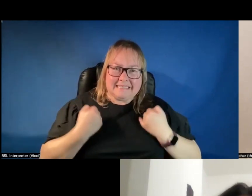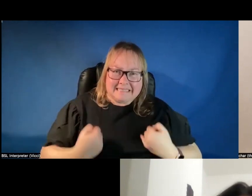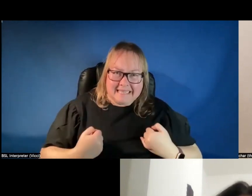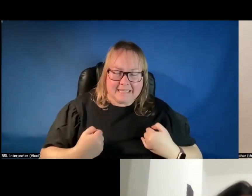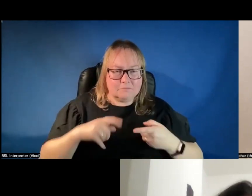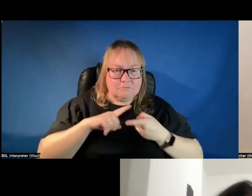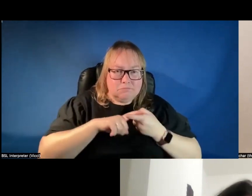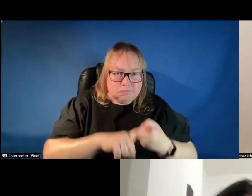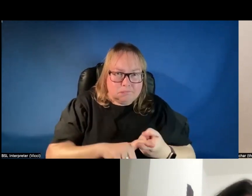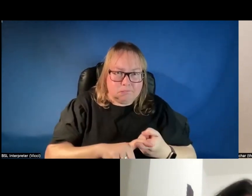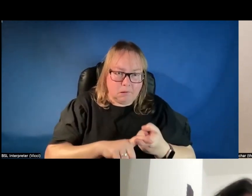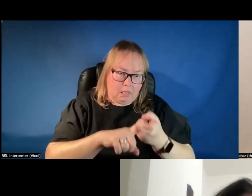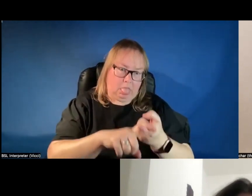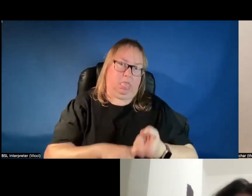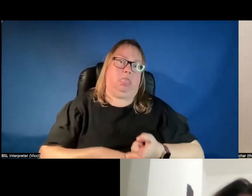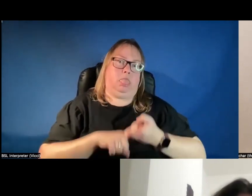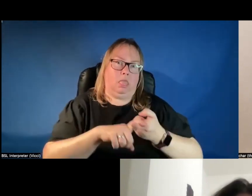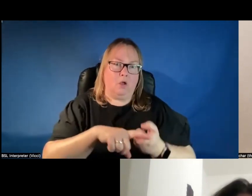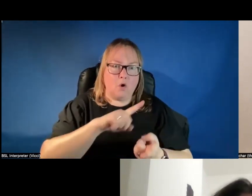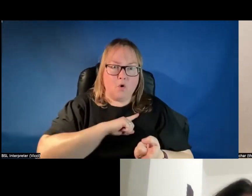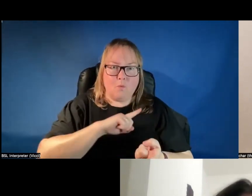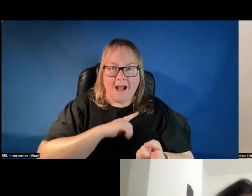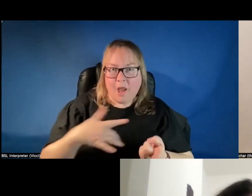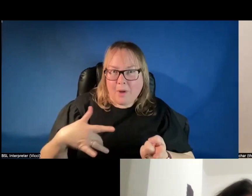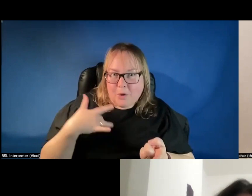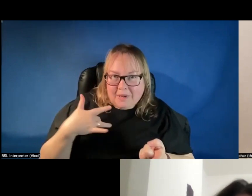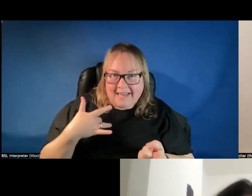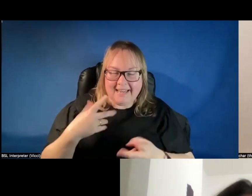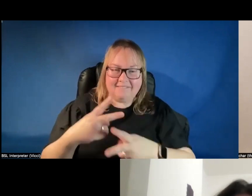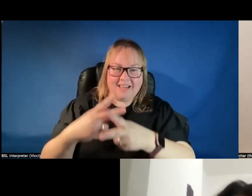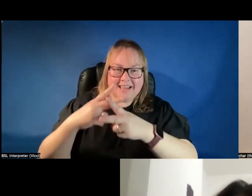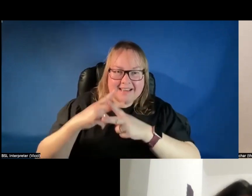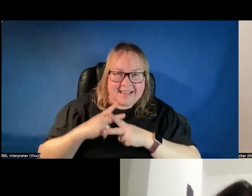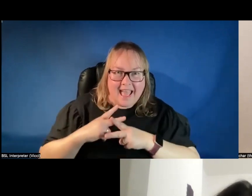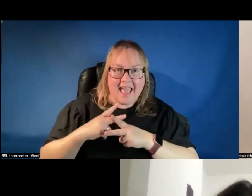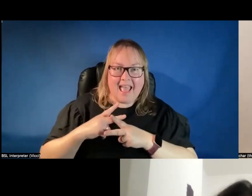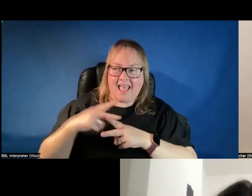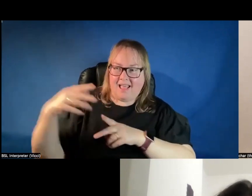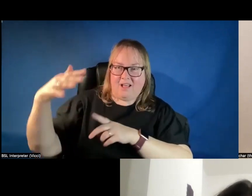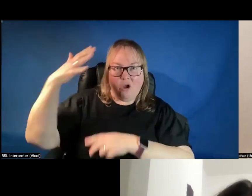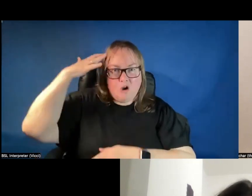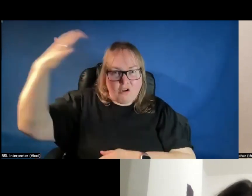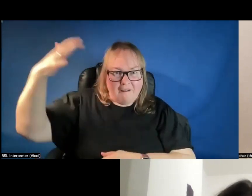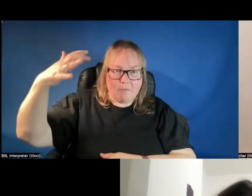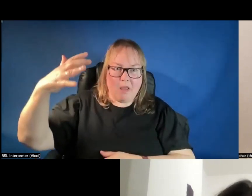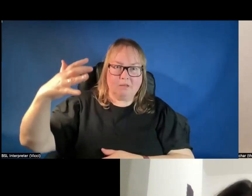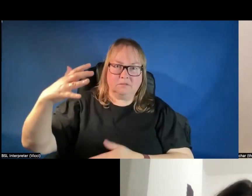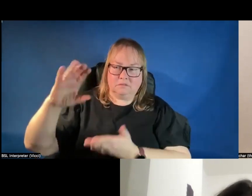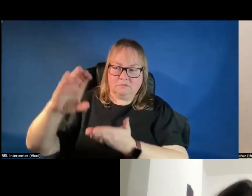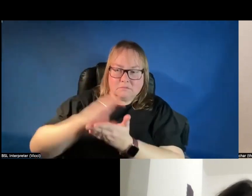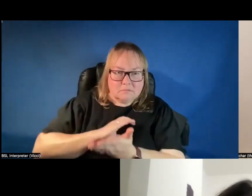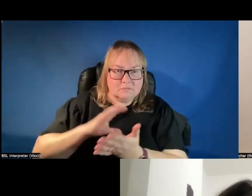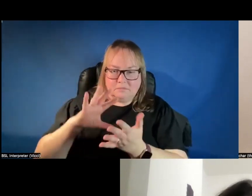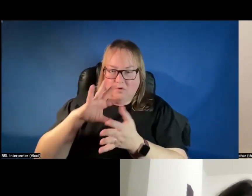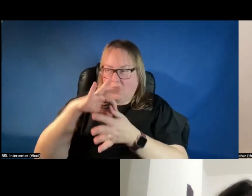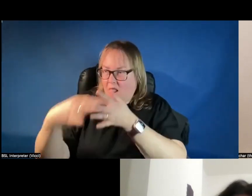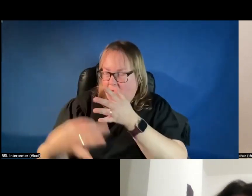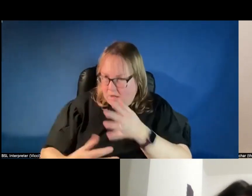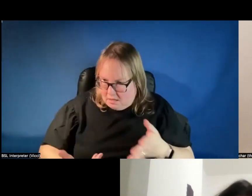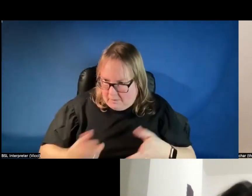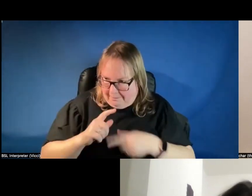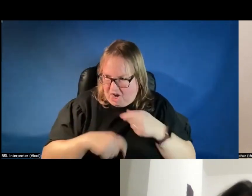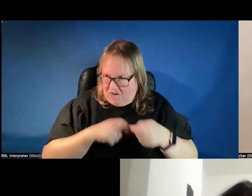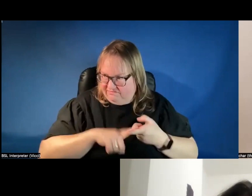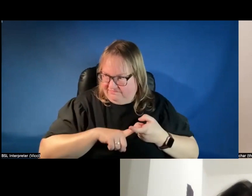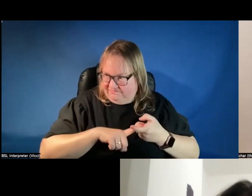by where we live or by lack of care through any other interpersonal relation, I think reframing the